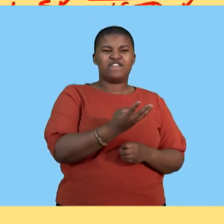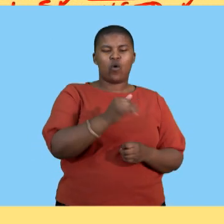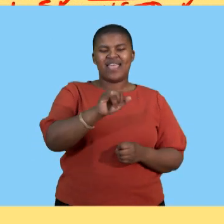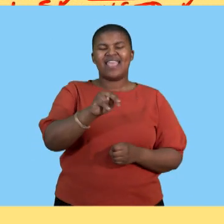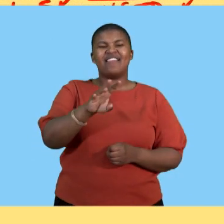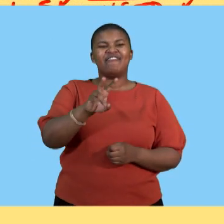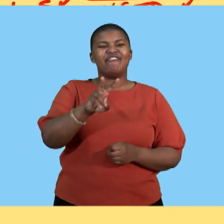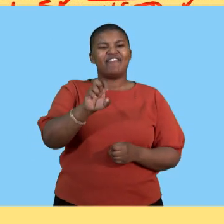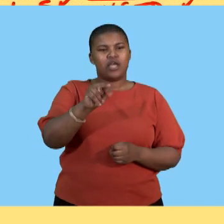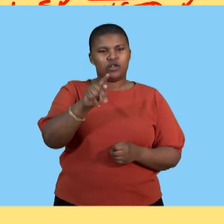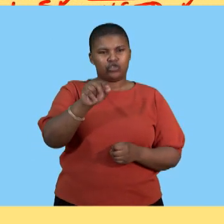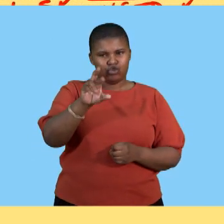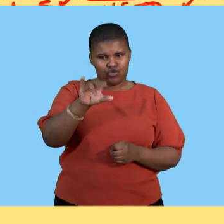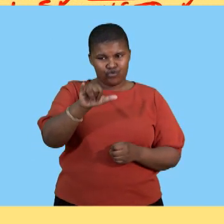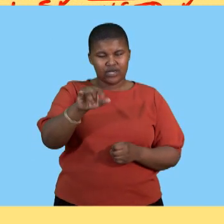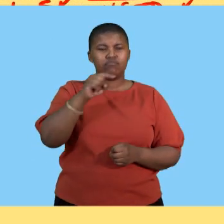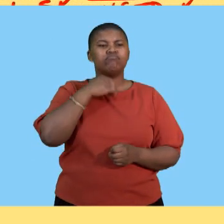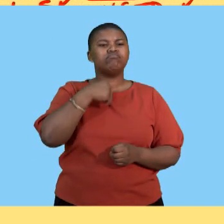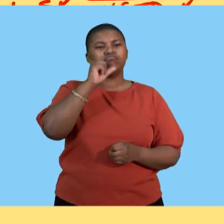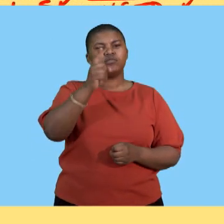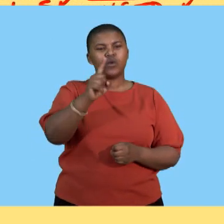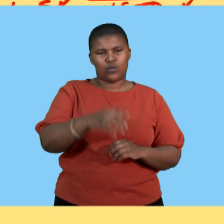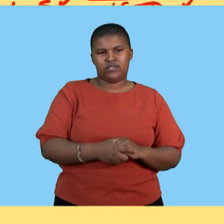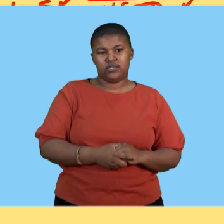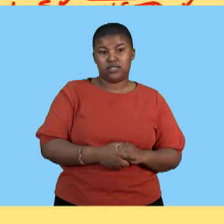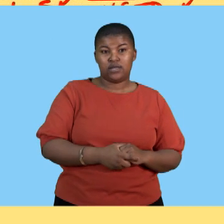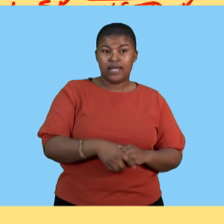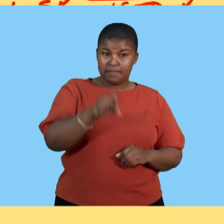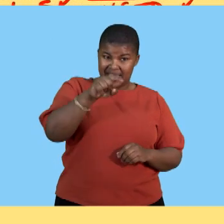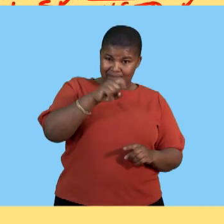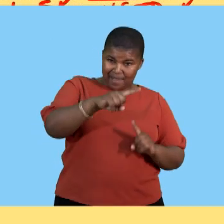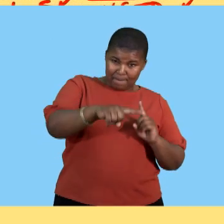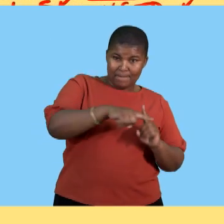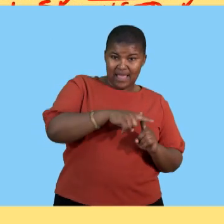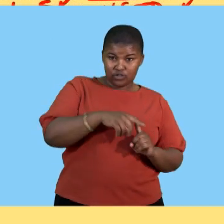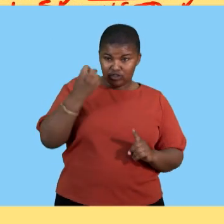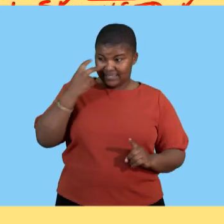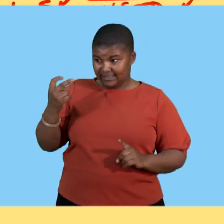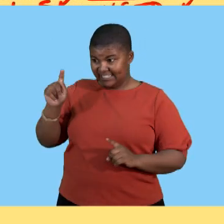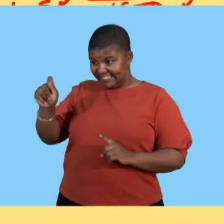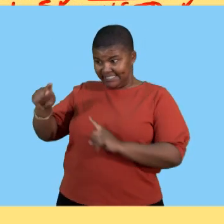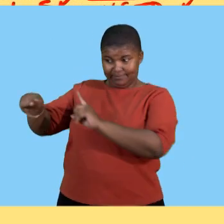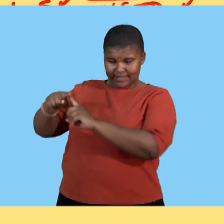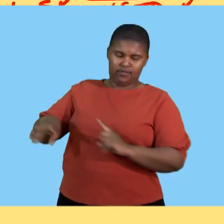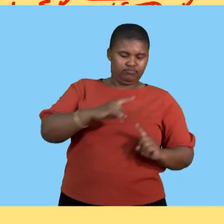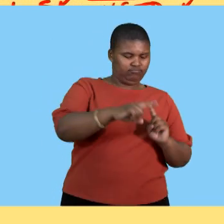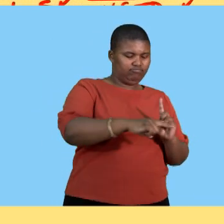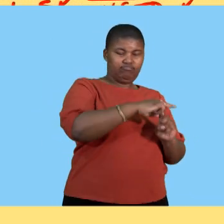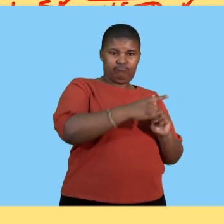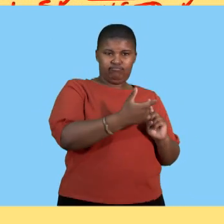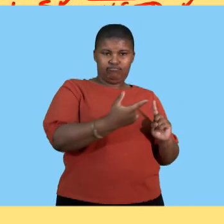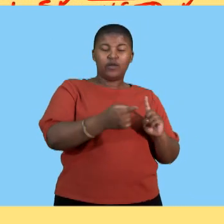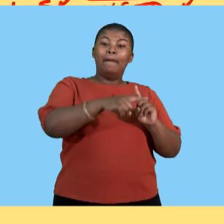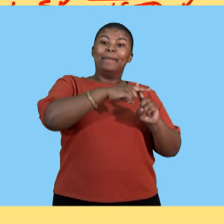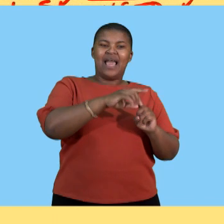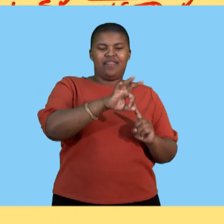trading inventory, I'll come and I'll also say plus now. Plus, because here is a plus